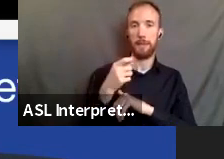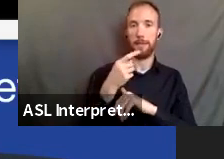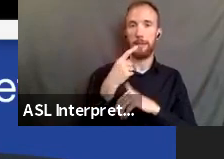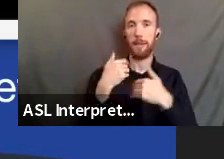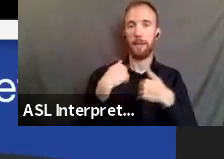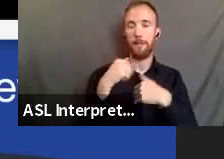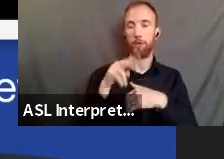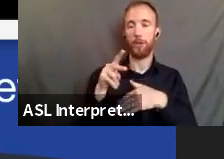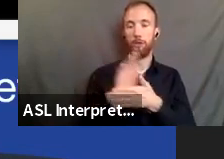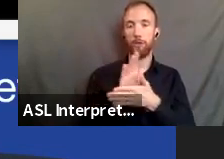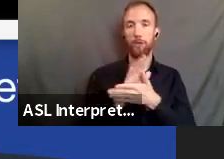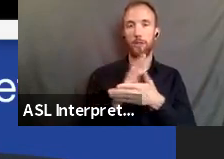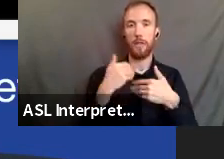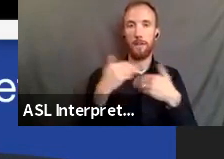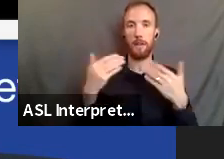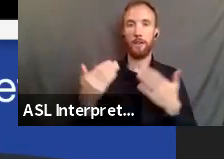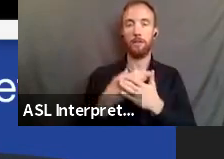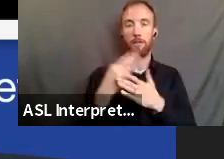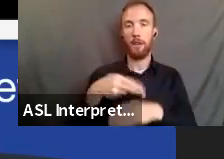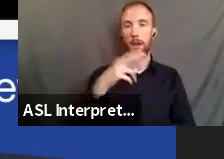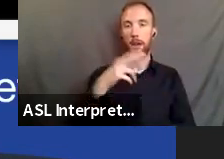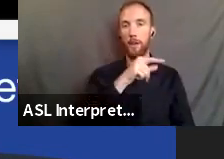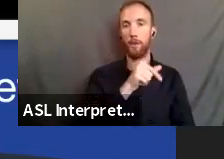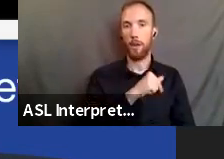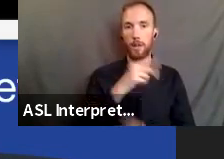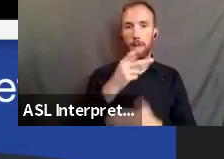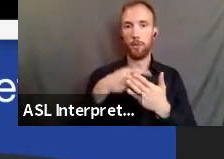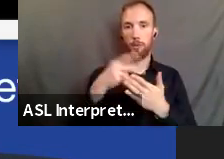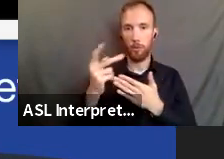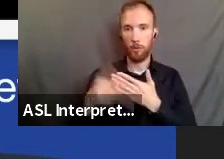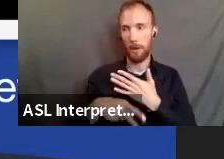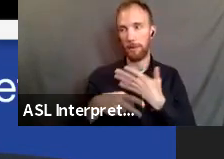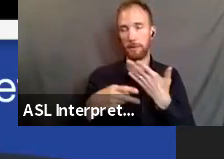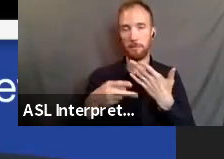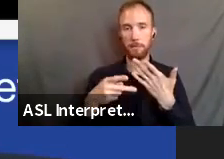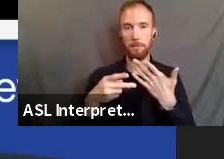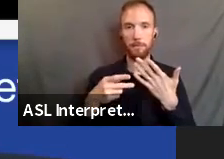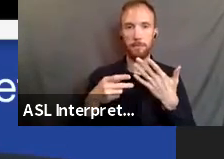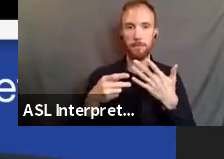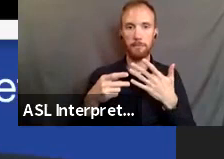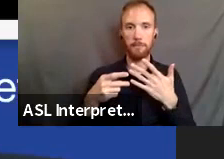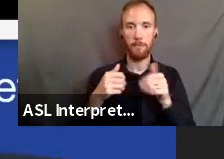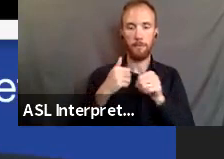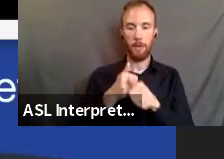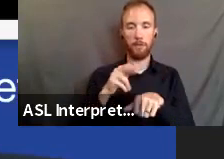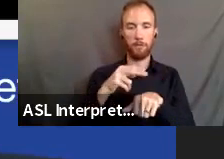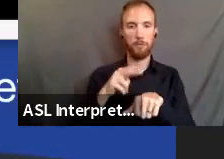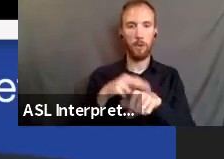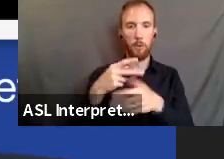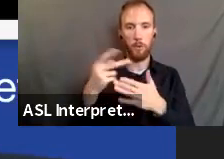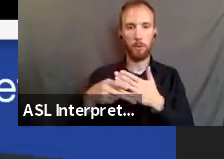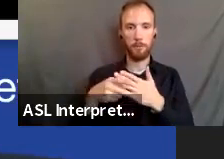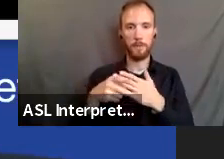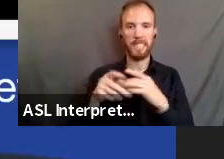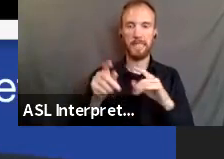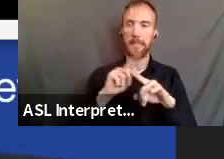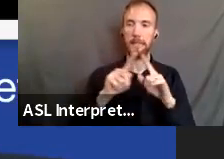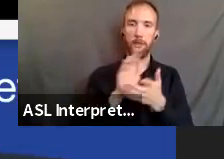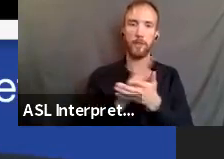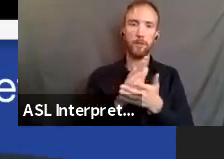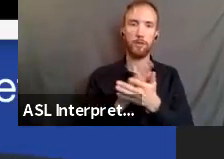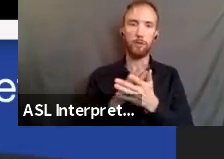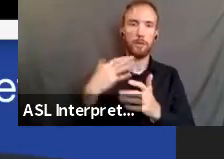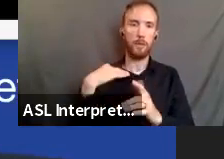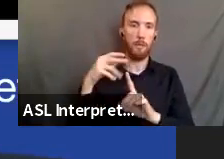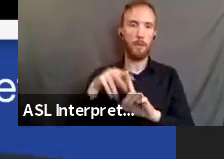receive new high quality academic programs as part of the district's annual program in this program schools communities apply for new high